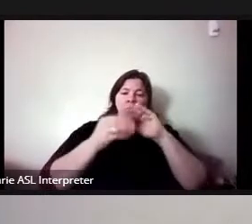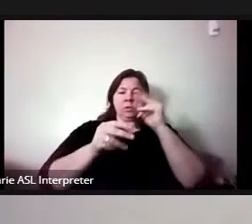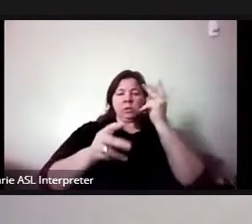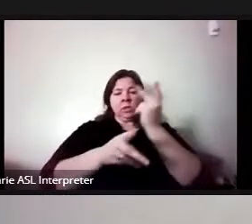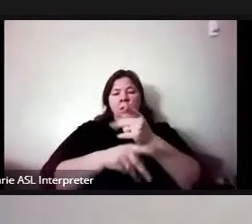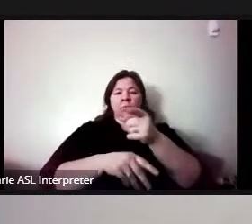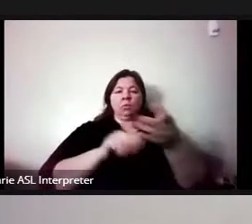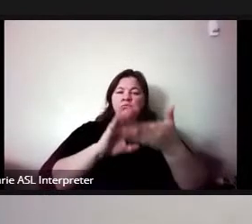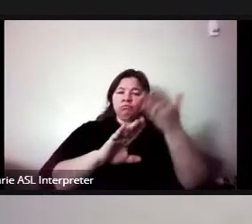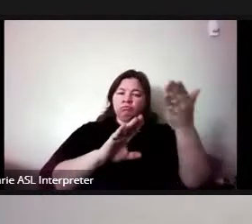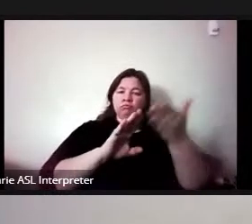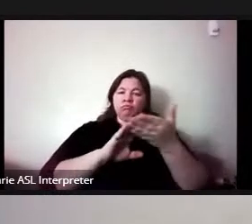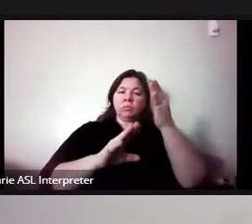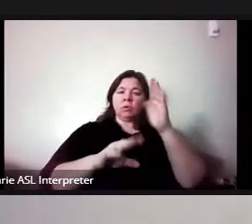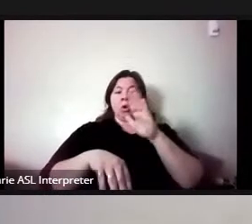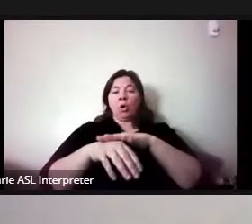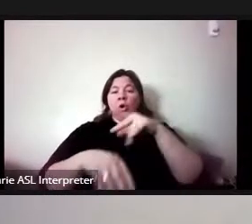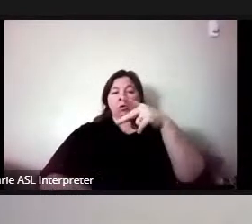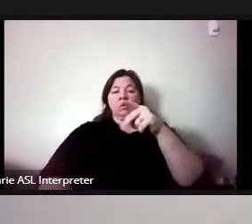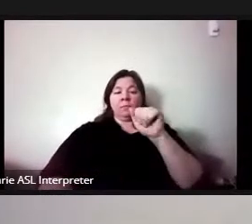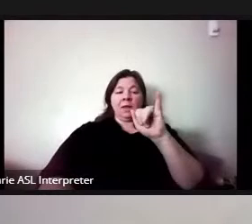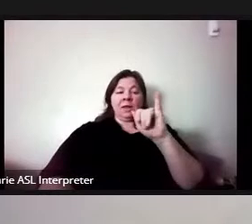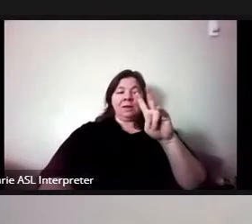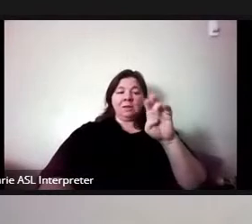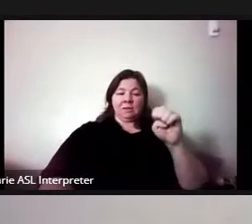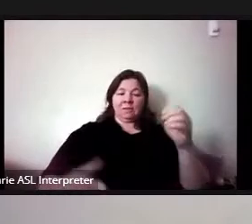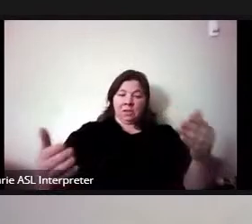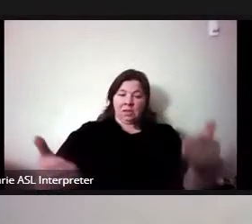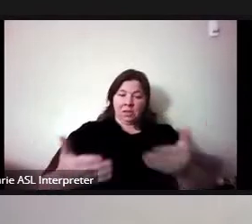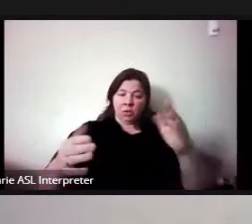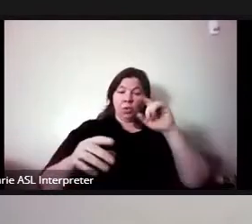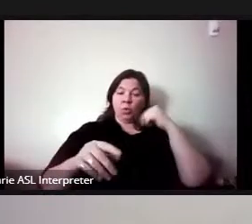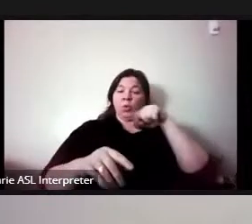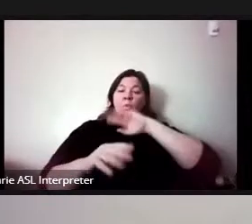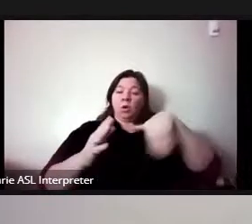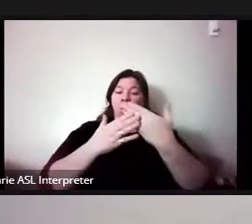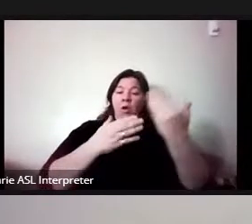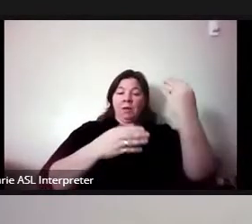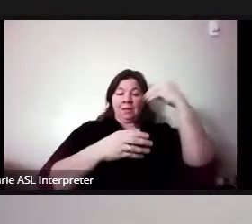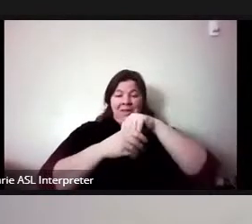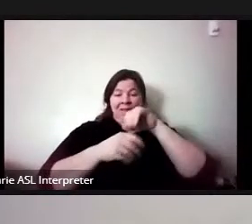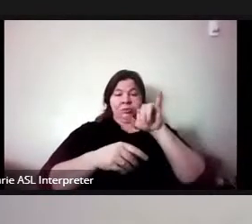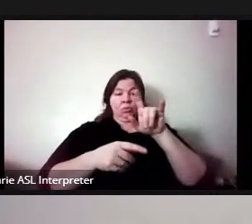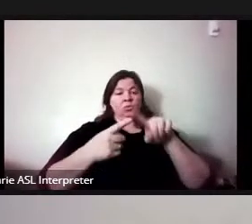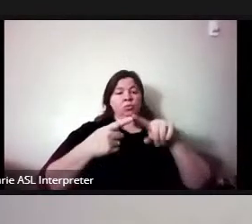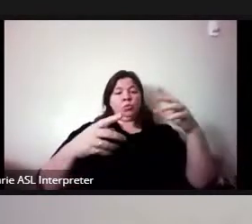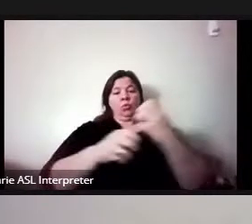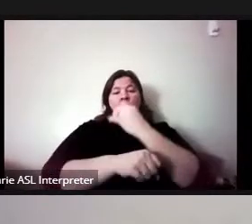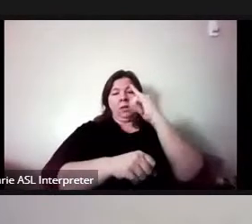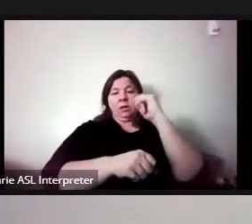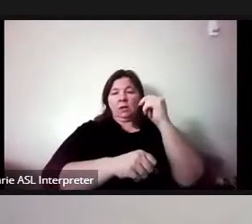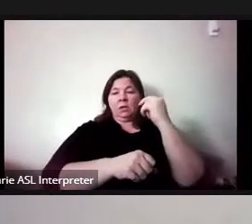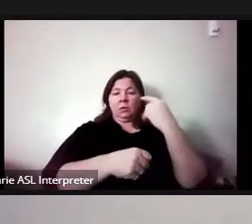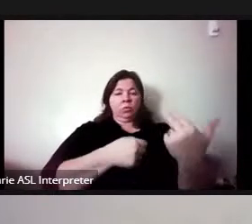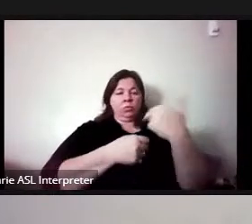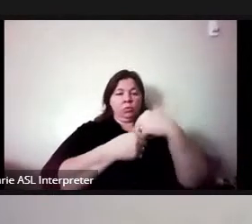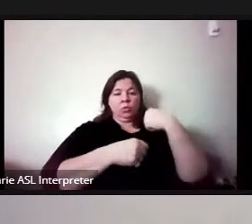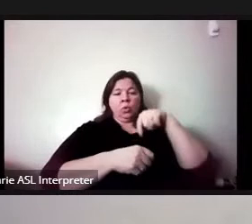day going, because Onpassive is here and we are in it to win it. I hope you will join us and